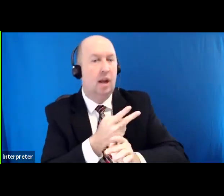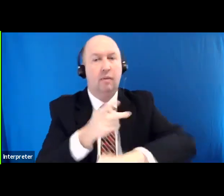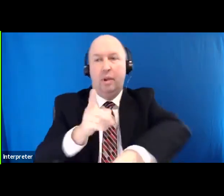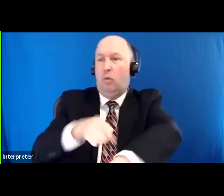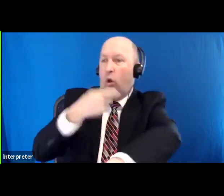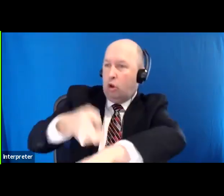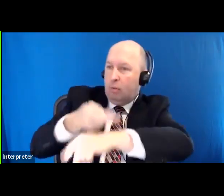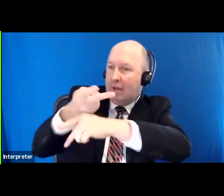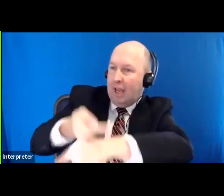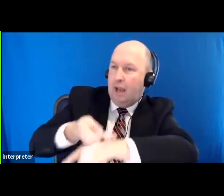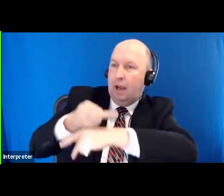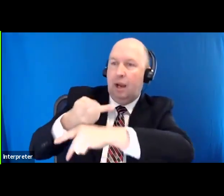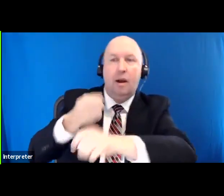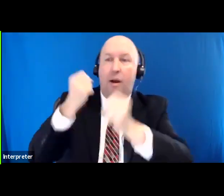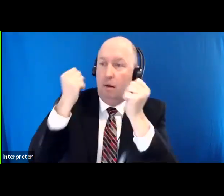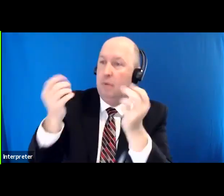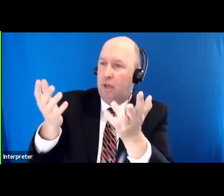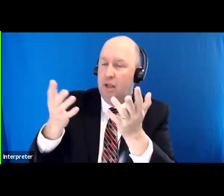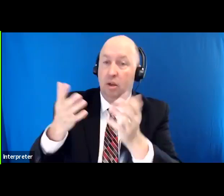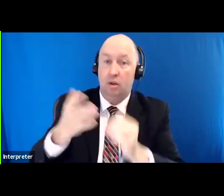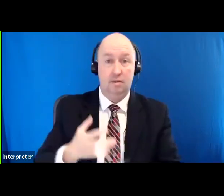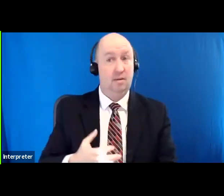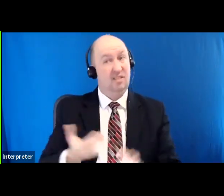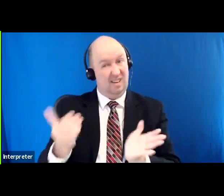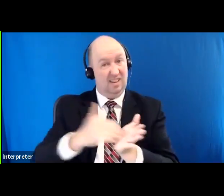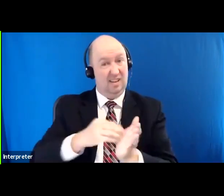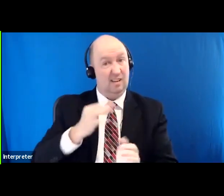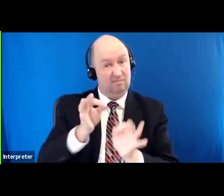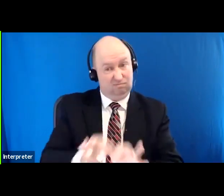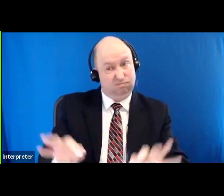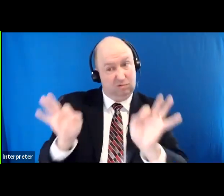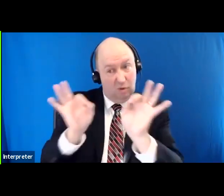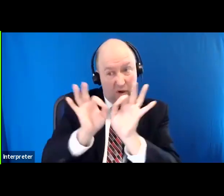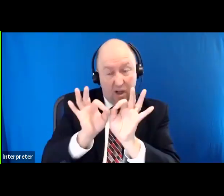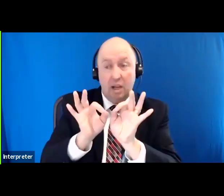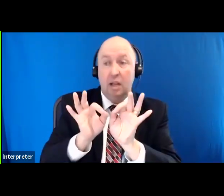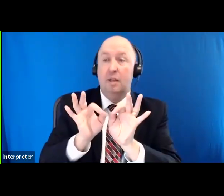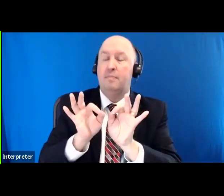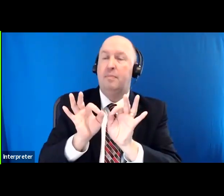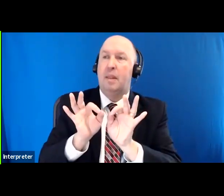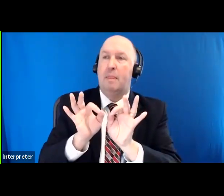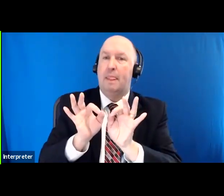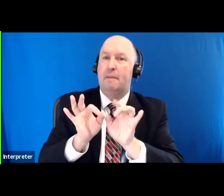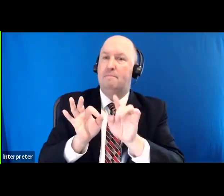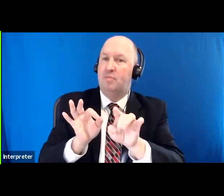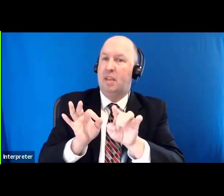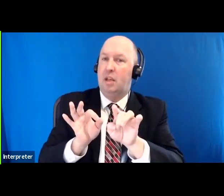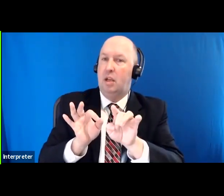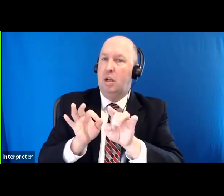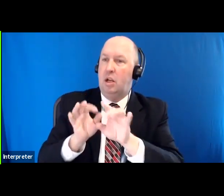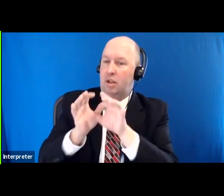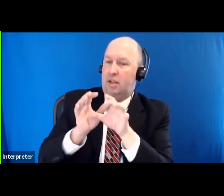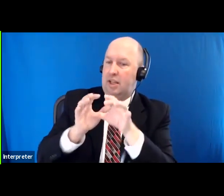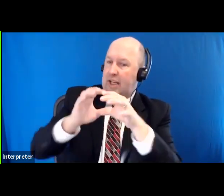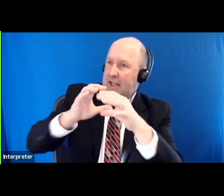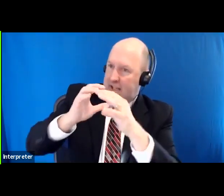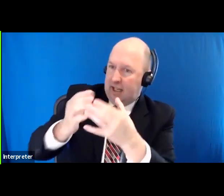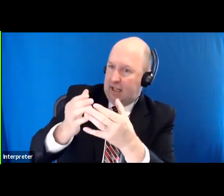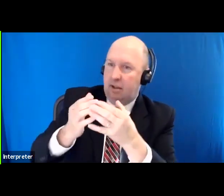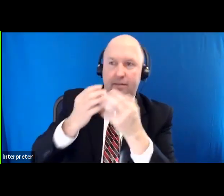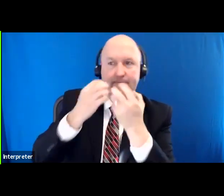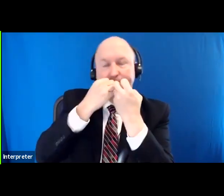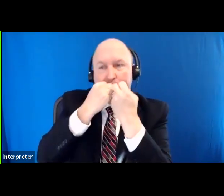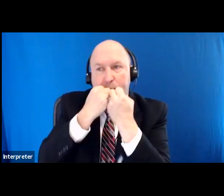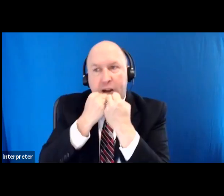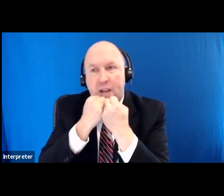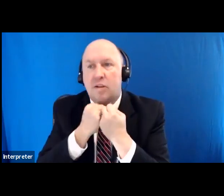How many? So again, that is why it is so important that these doses, these doses are very precious right now. And that's why we